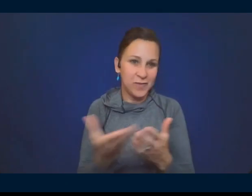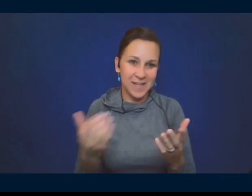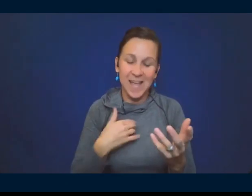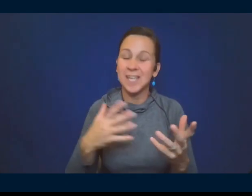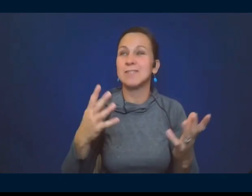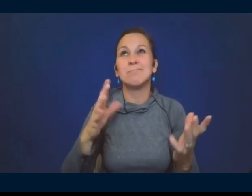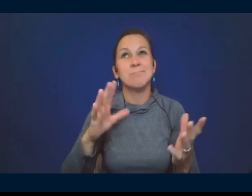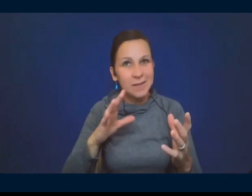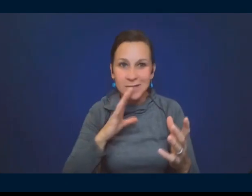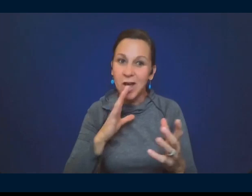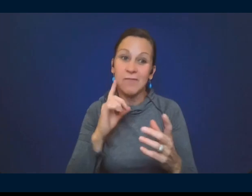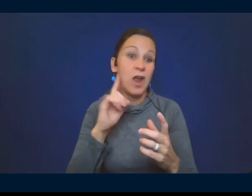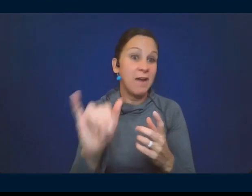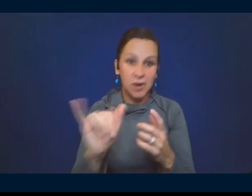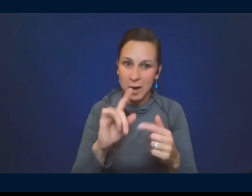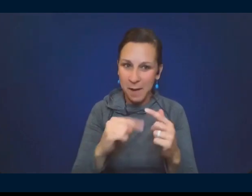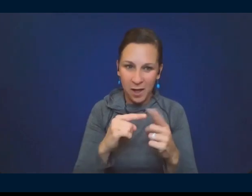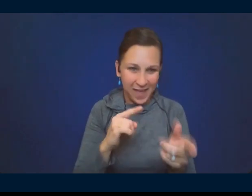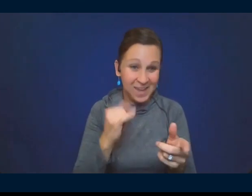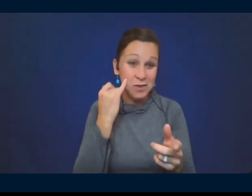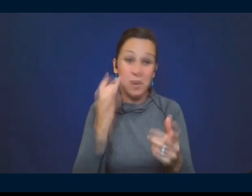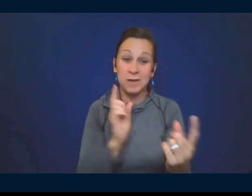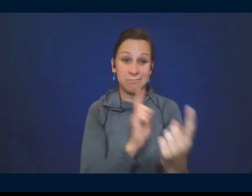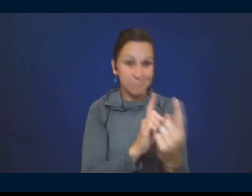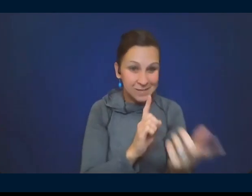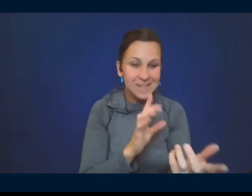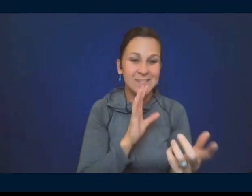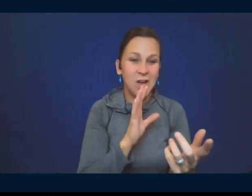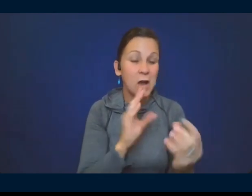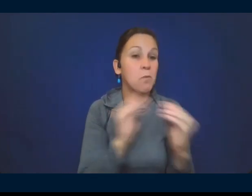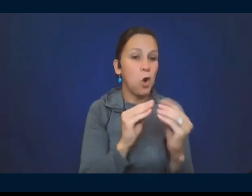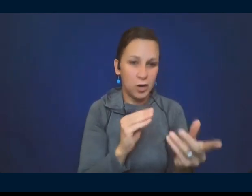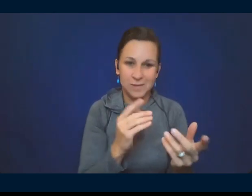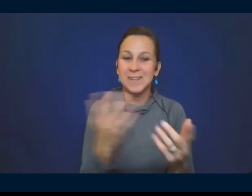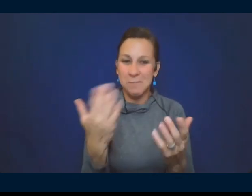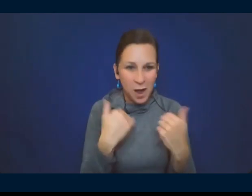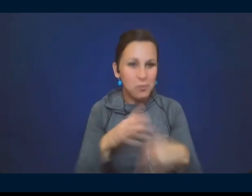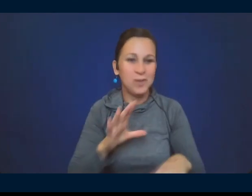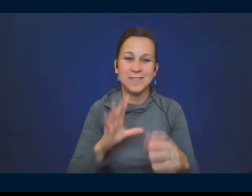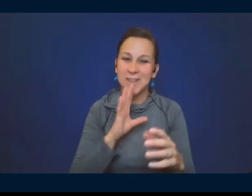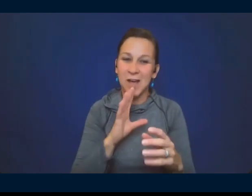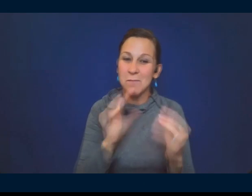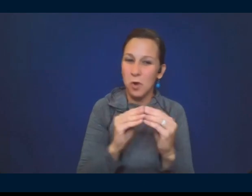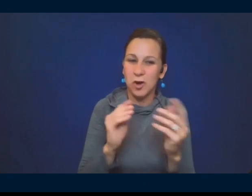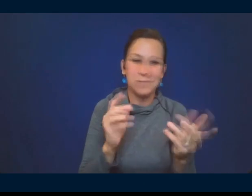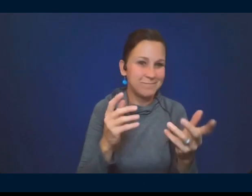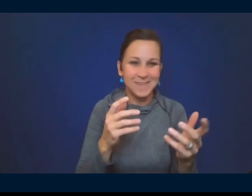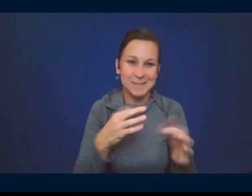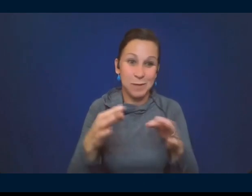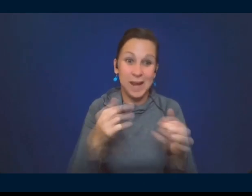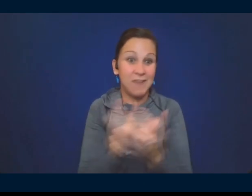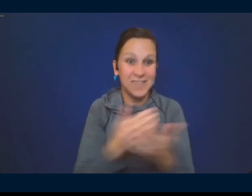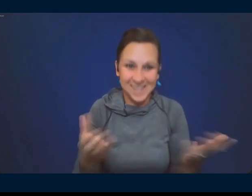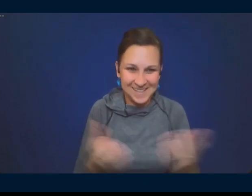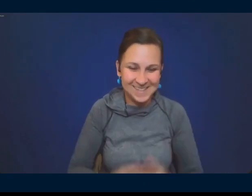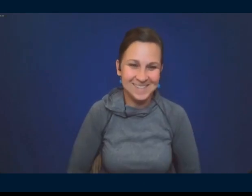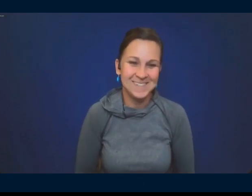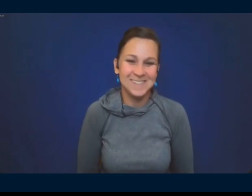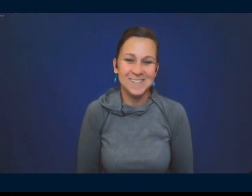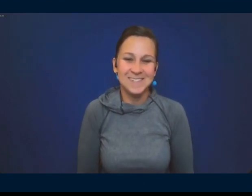Marshall Scholarship Program, so if you want to chat more about it, feel free to come up to me. We'll have a booth and we'll be able to talk about all the things, I promise.